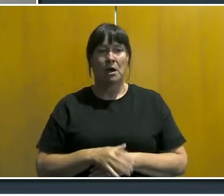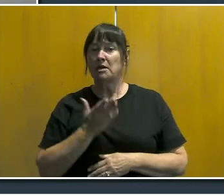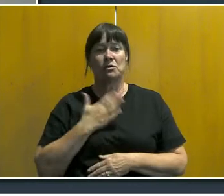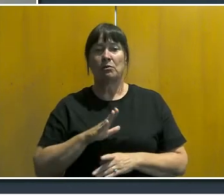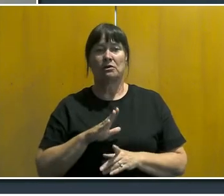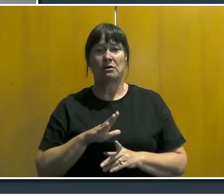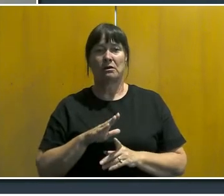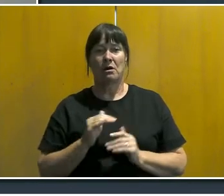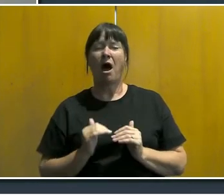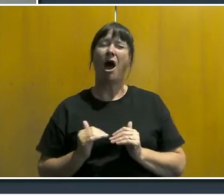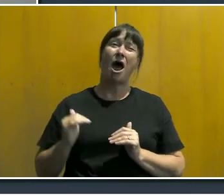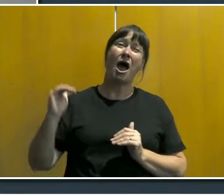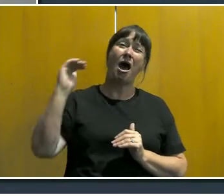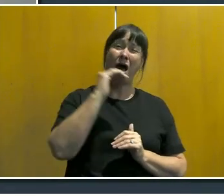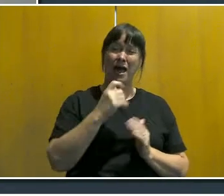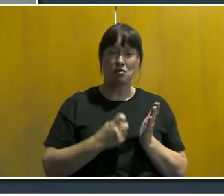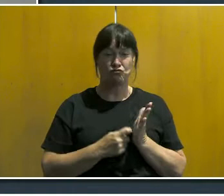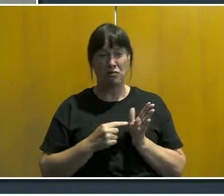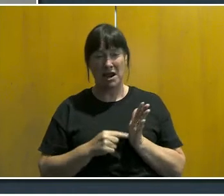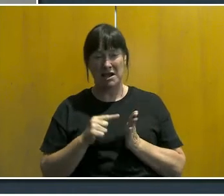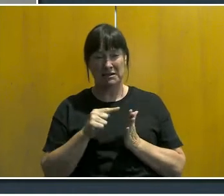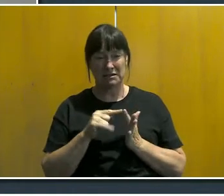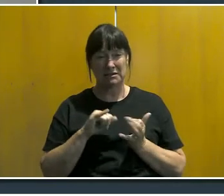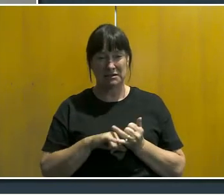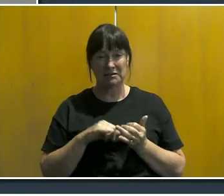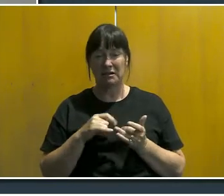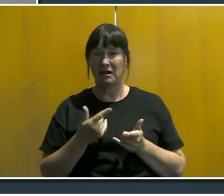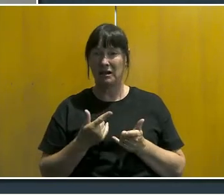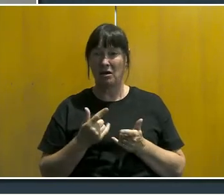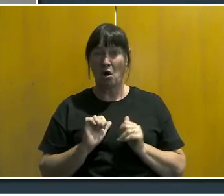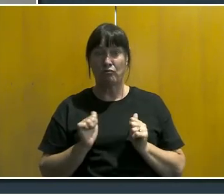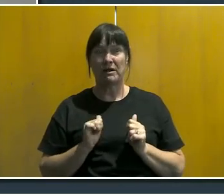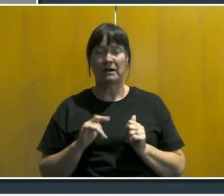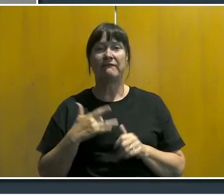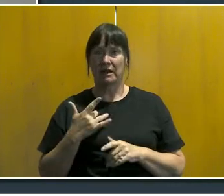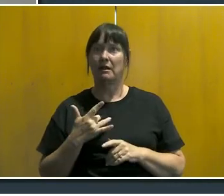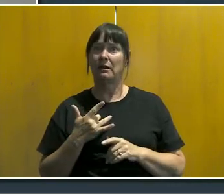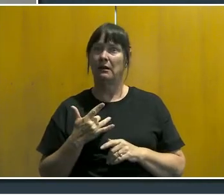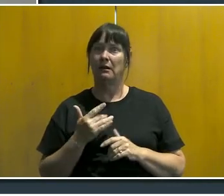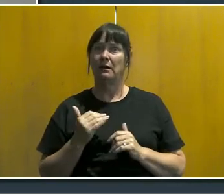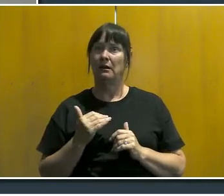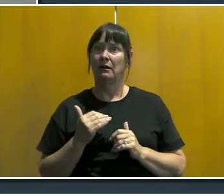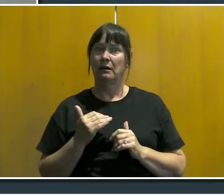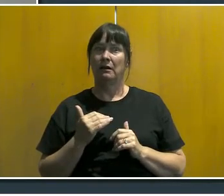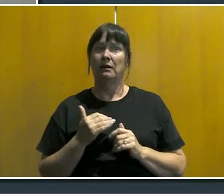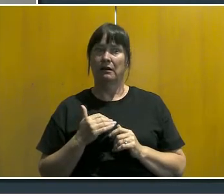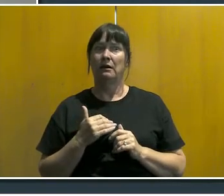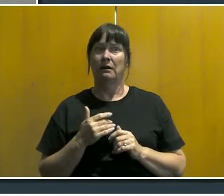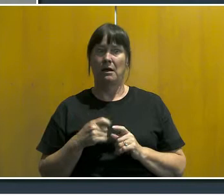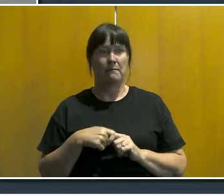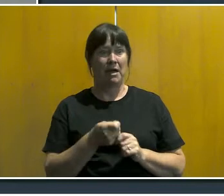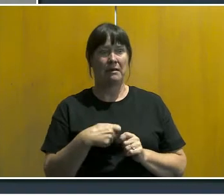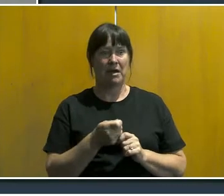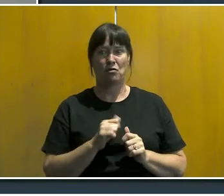paying a huge rate increase. Already, I believe I pay high enough rates on what is virtually a stand of native